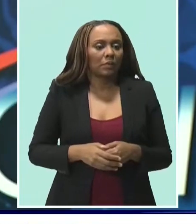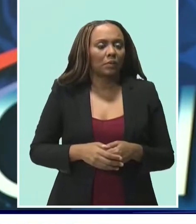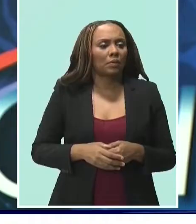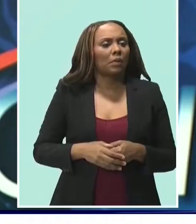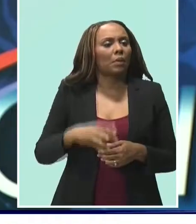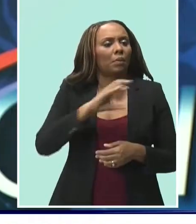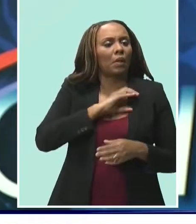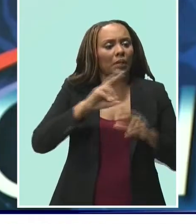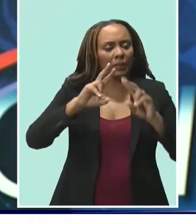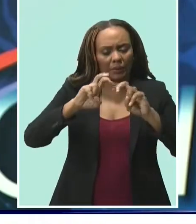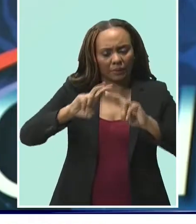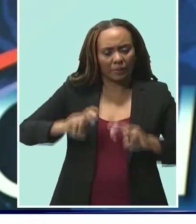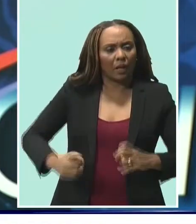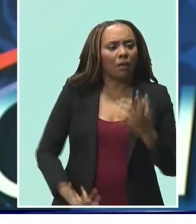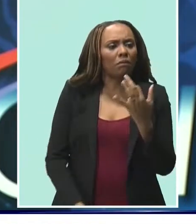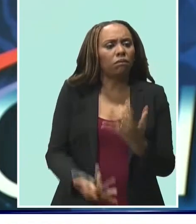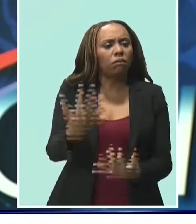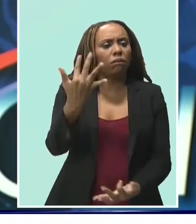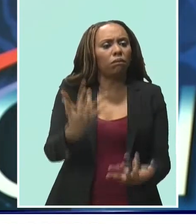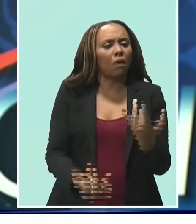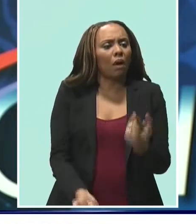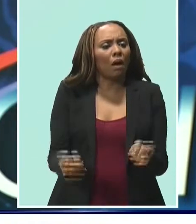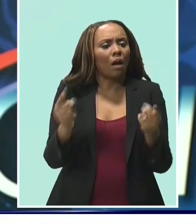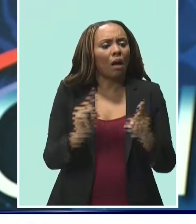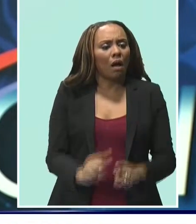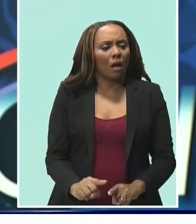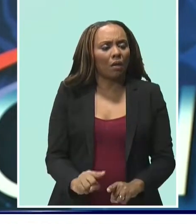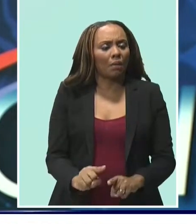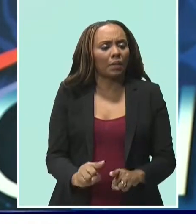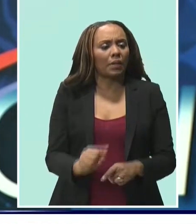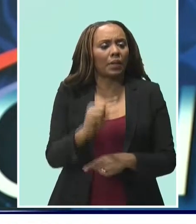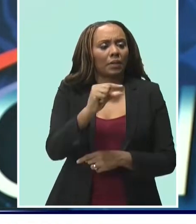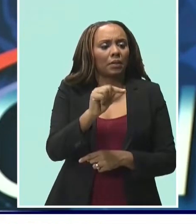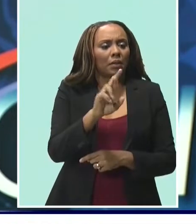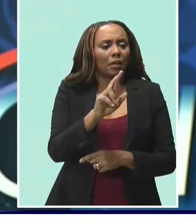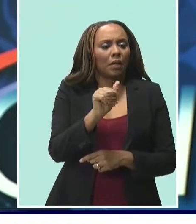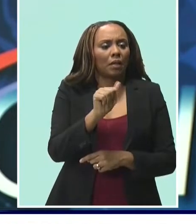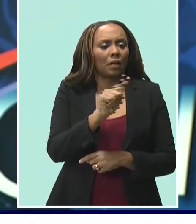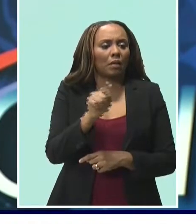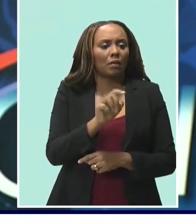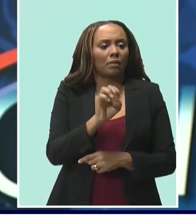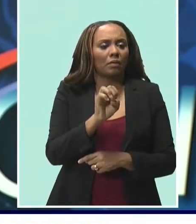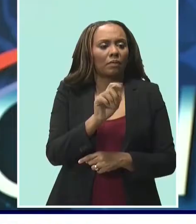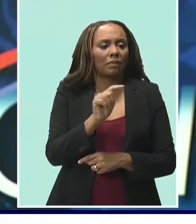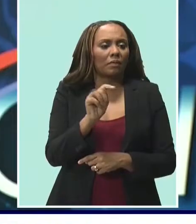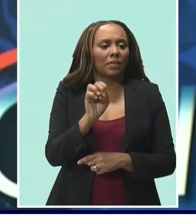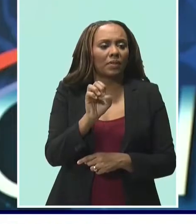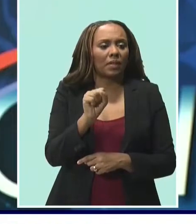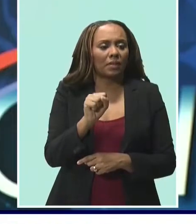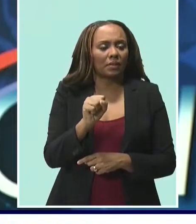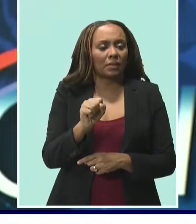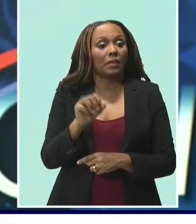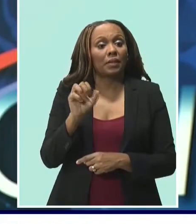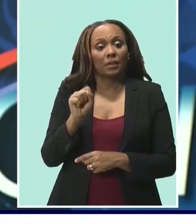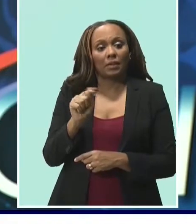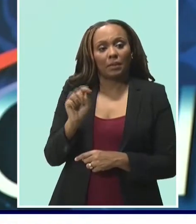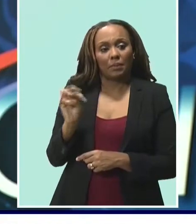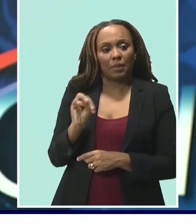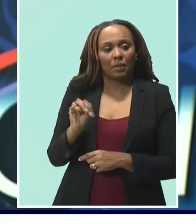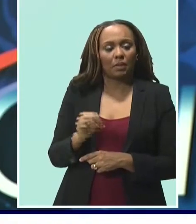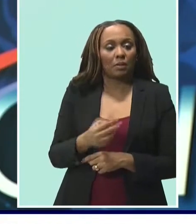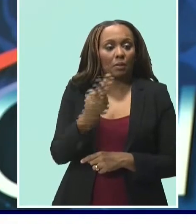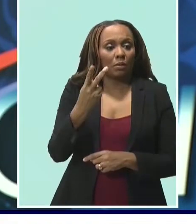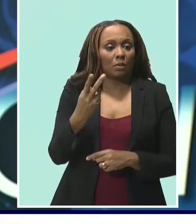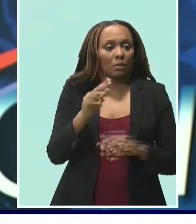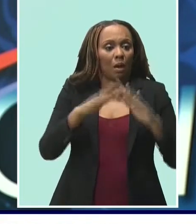fire of unknown origin which occurred at the corner of Gibbsland and Grisette's Road in St. Michael that destroyed 2 derelict houses.